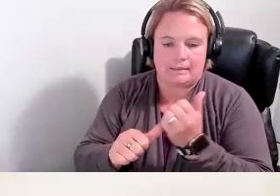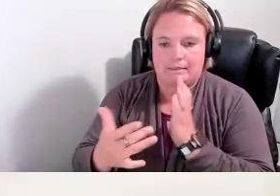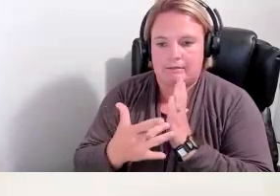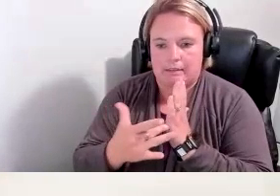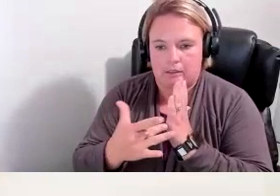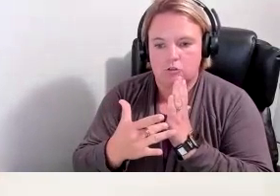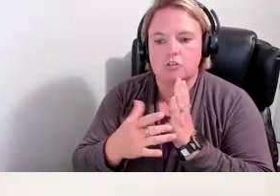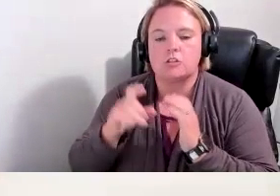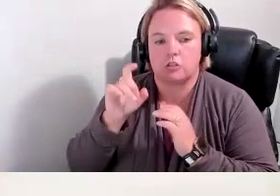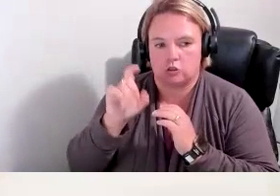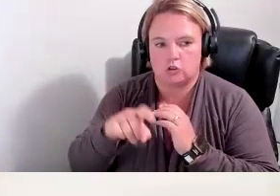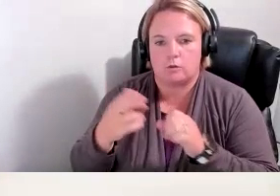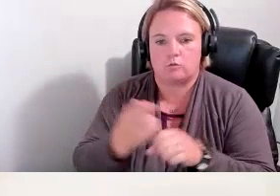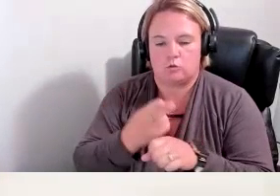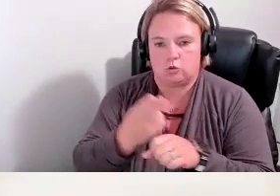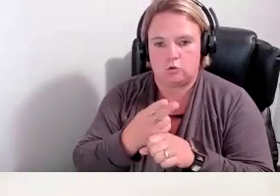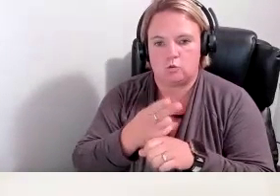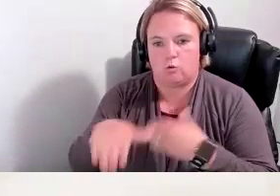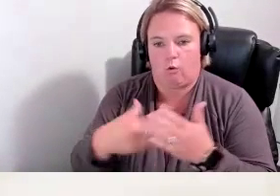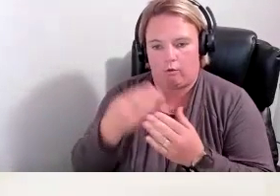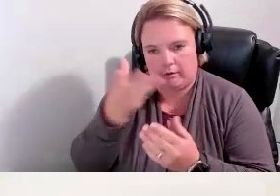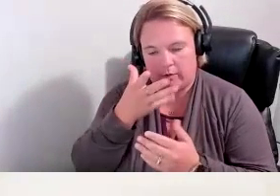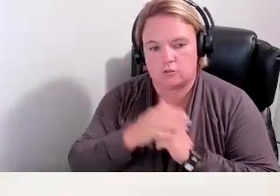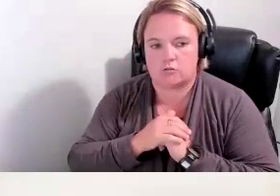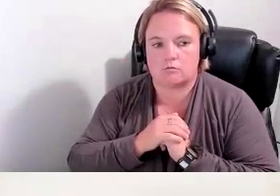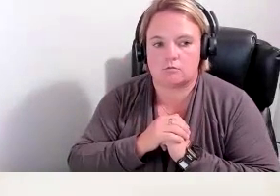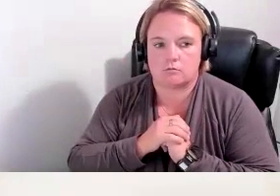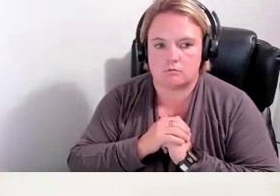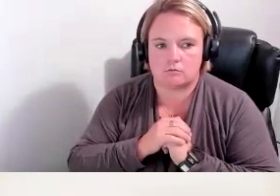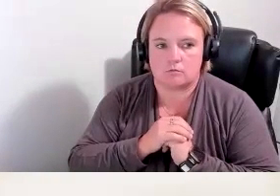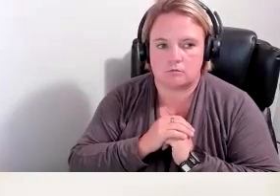be able to use the information as well.